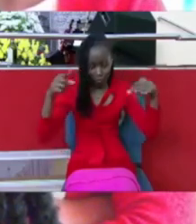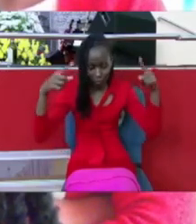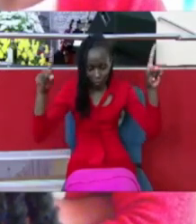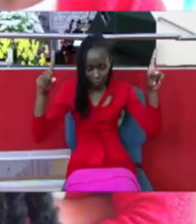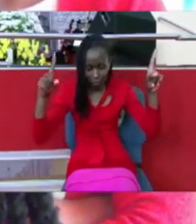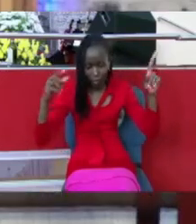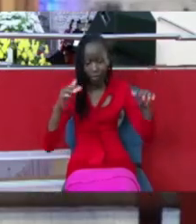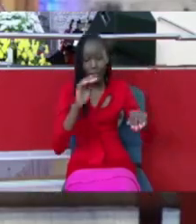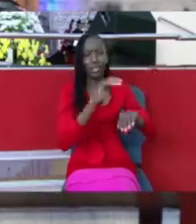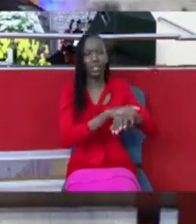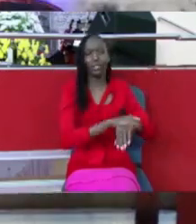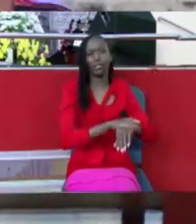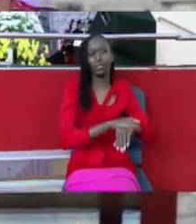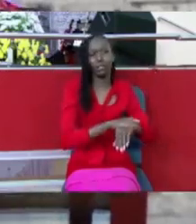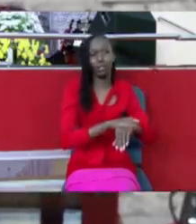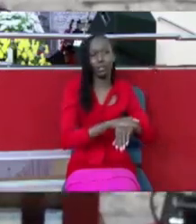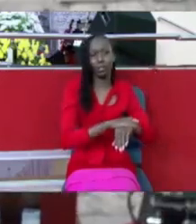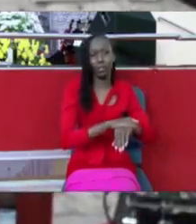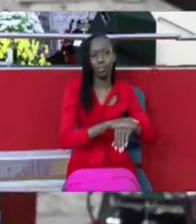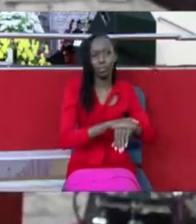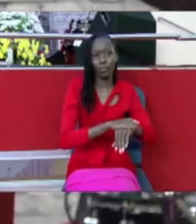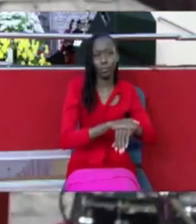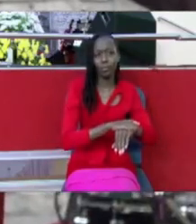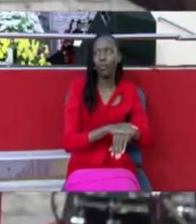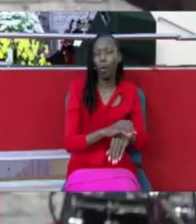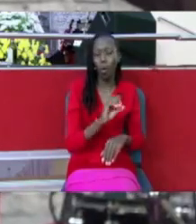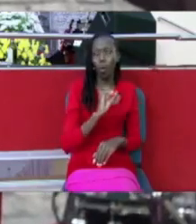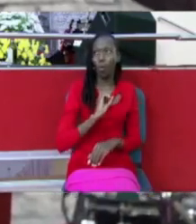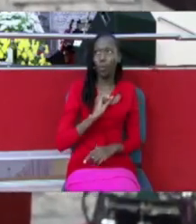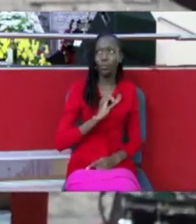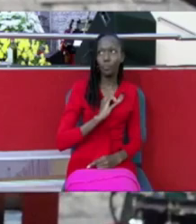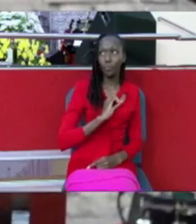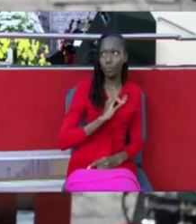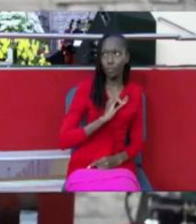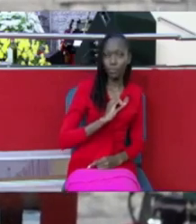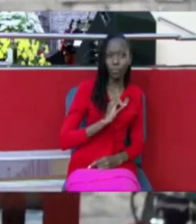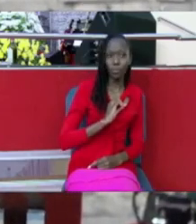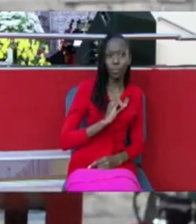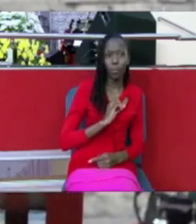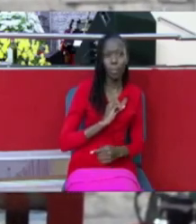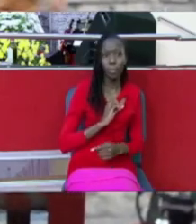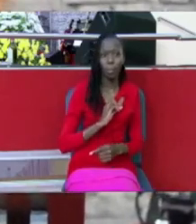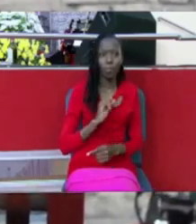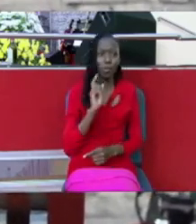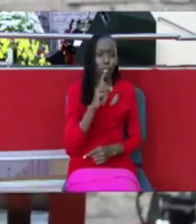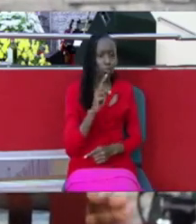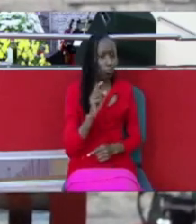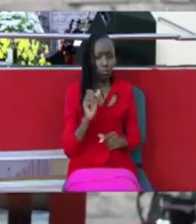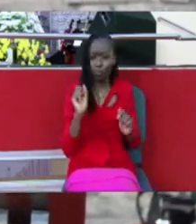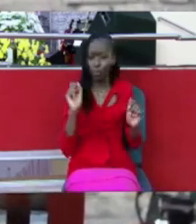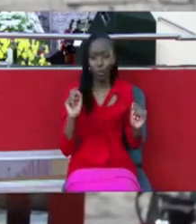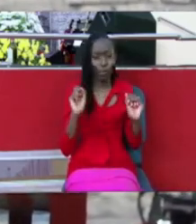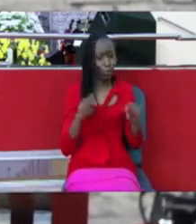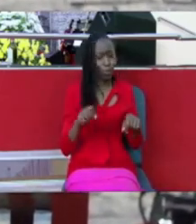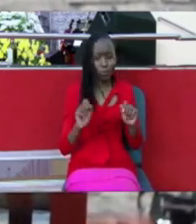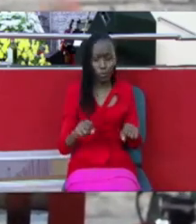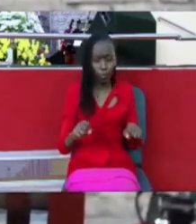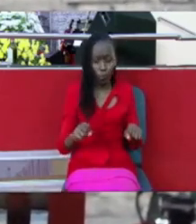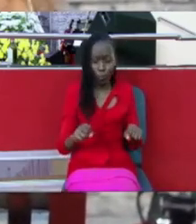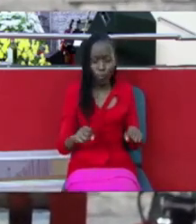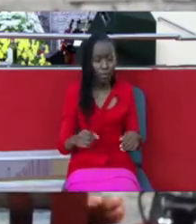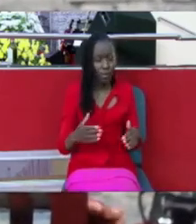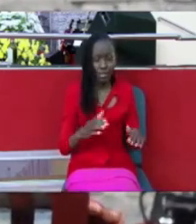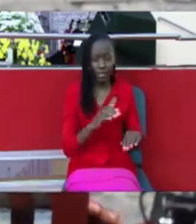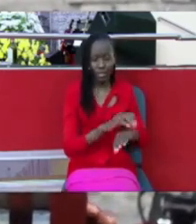fanaka zitakuwa sehemu yako. Will become your portion. Zitakuwa sehemu yako. You cannot have the last two, which we